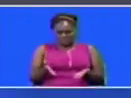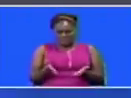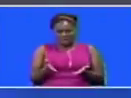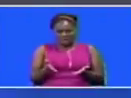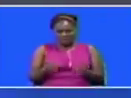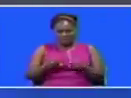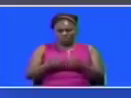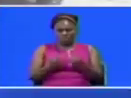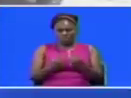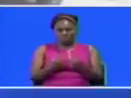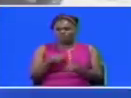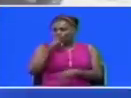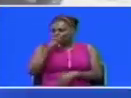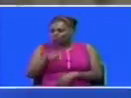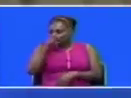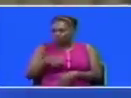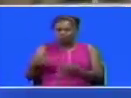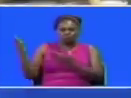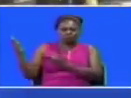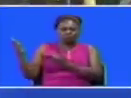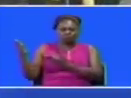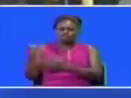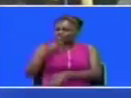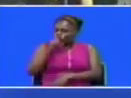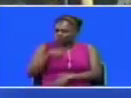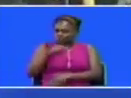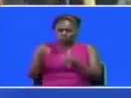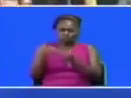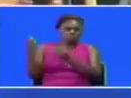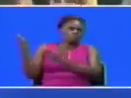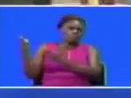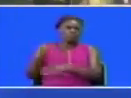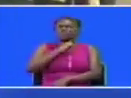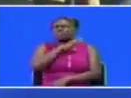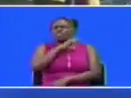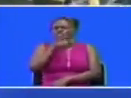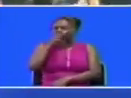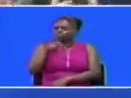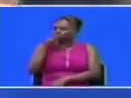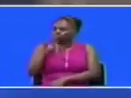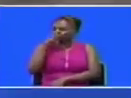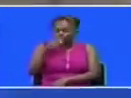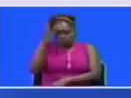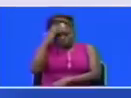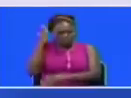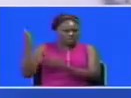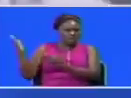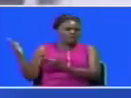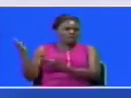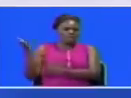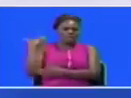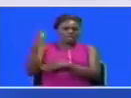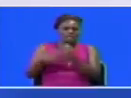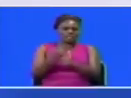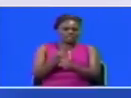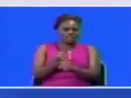broken by a loud engine. Meet the tuk-tuk, as these noisy three-wheelers are popularly known. Last year, at this